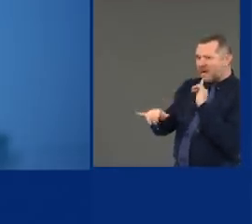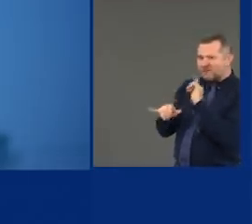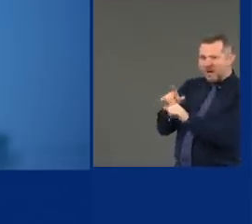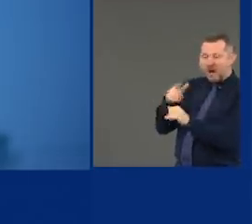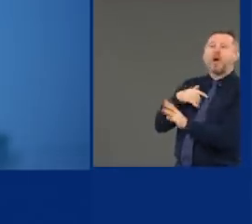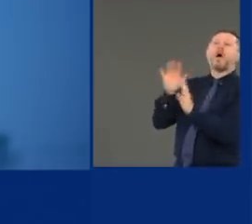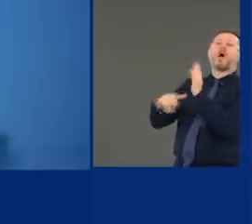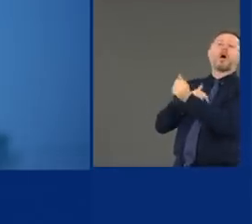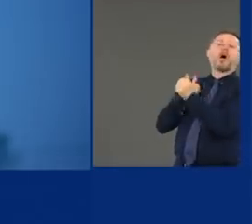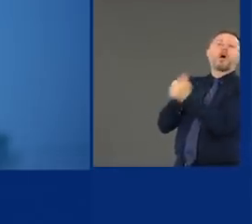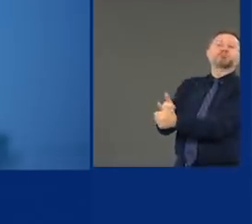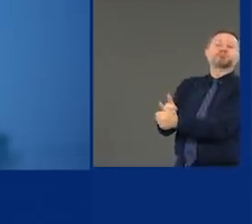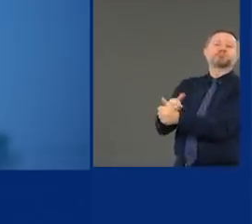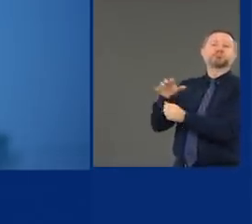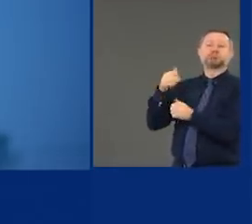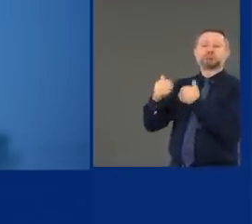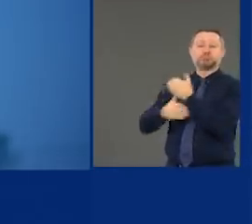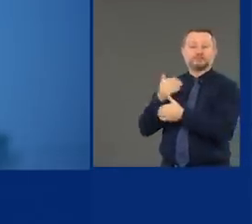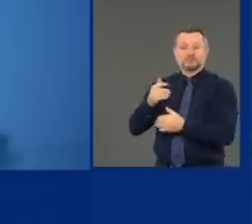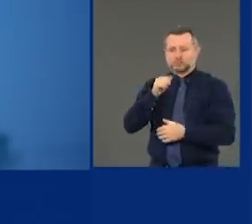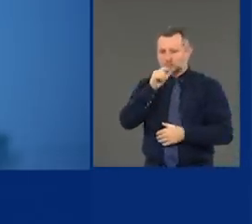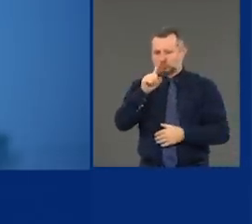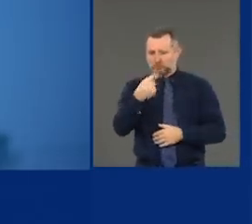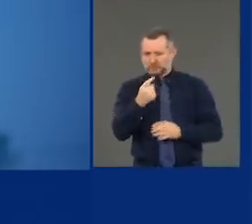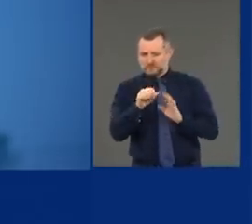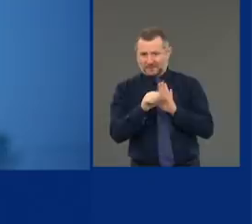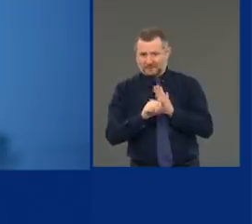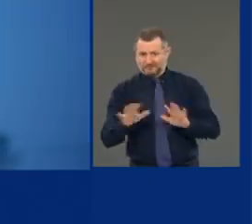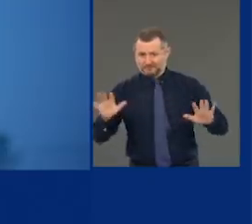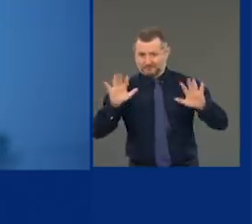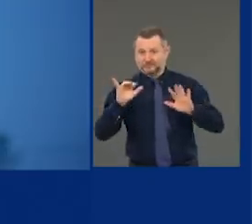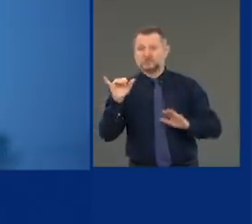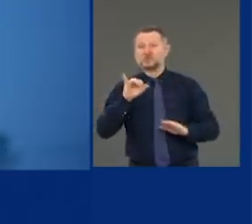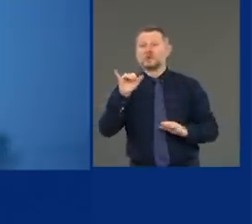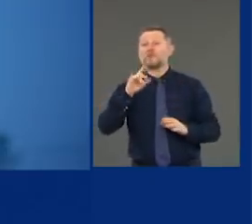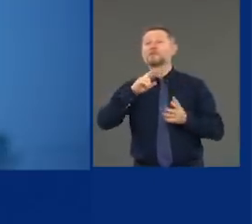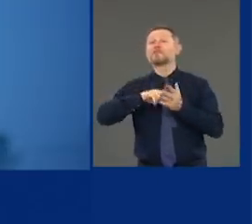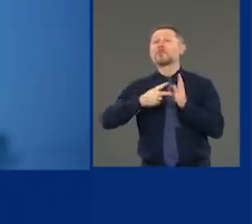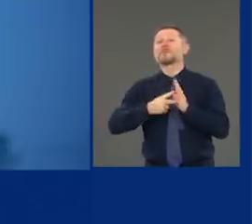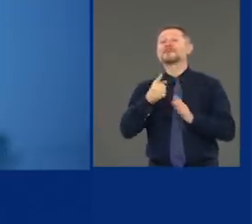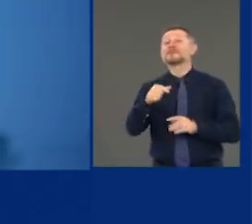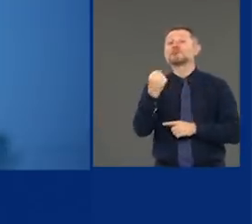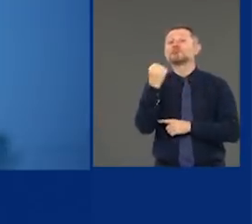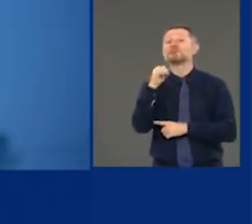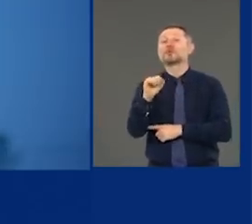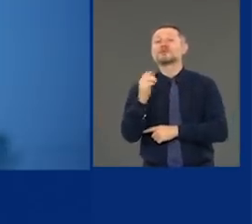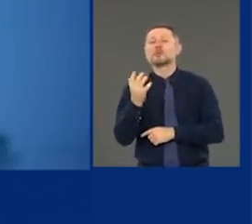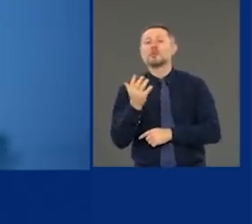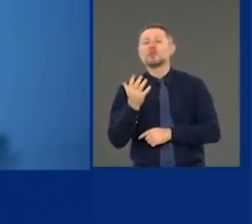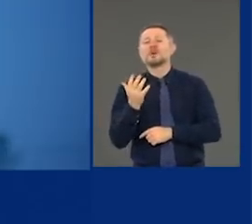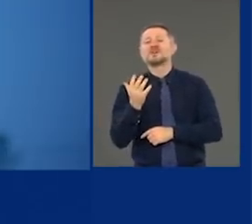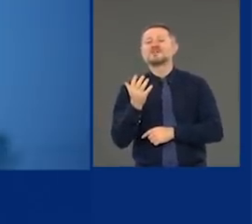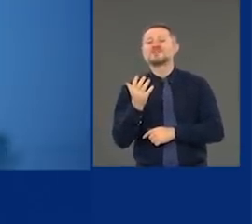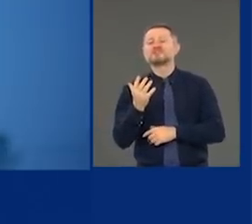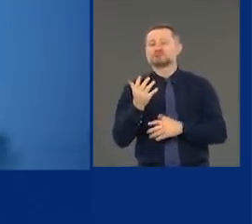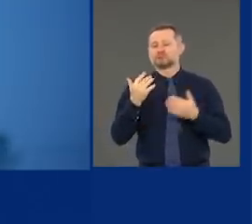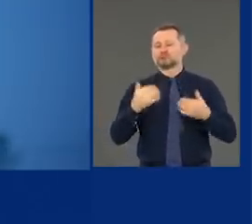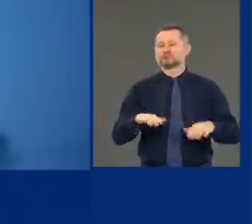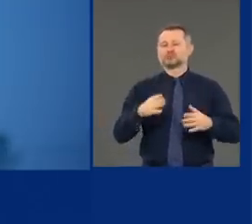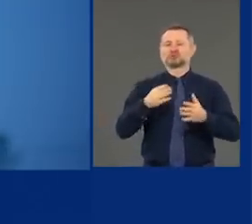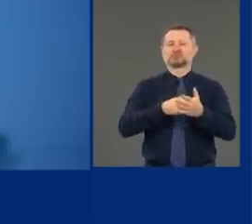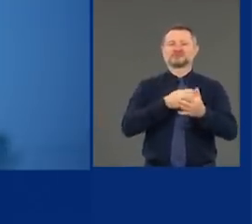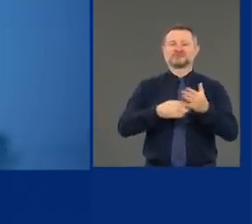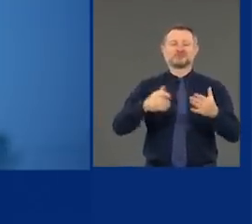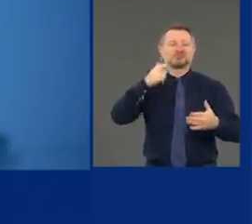what states can do. What this protest really is about is systemic racism and